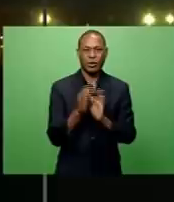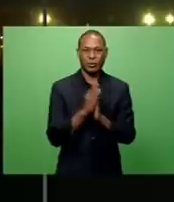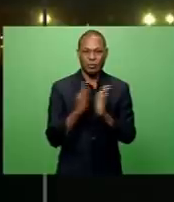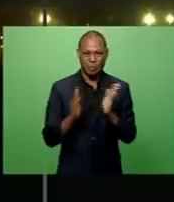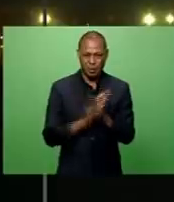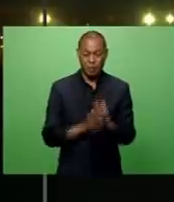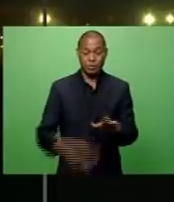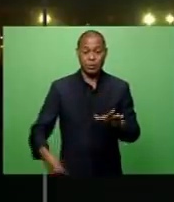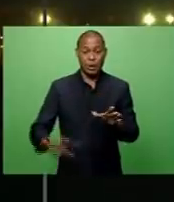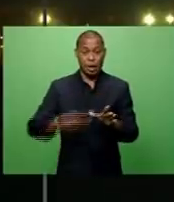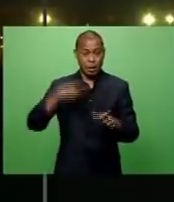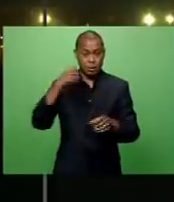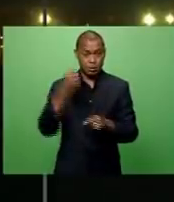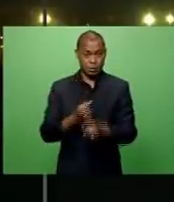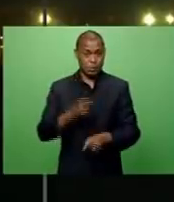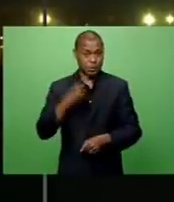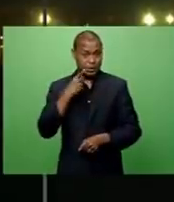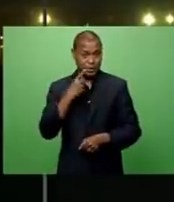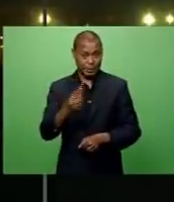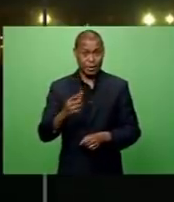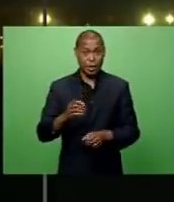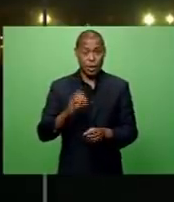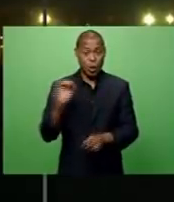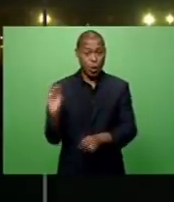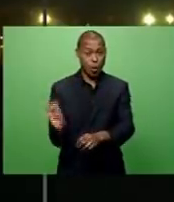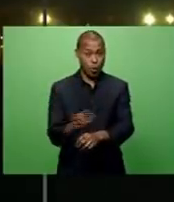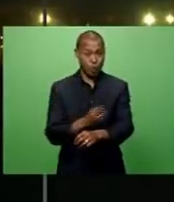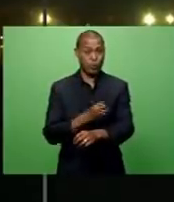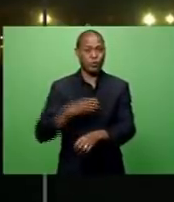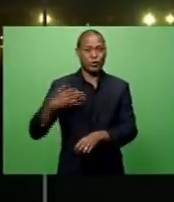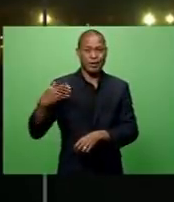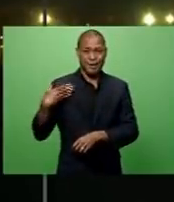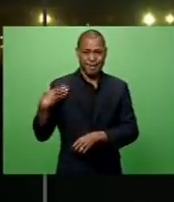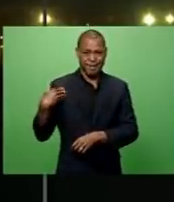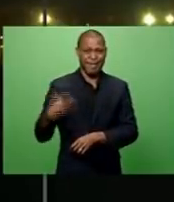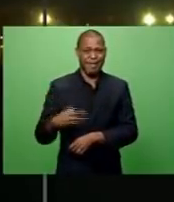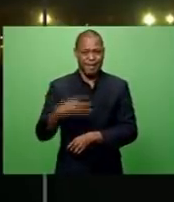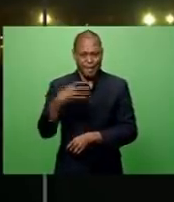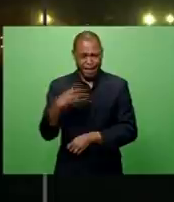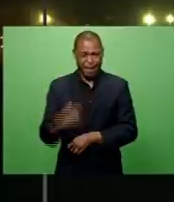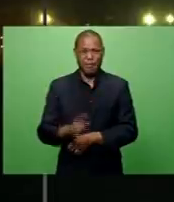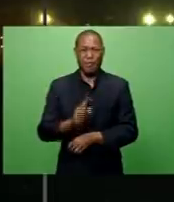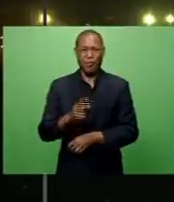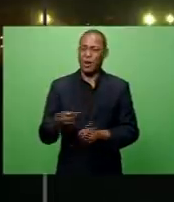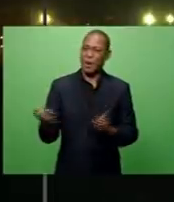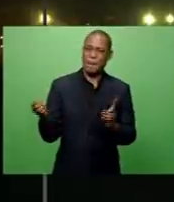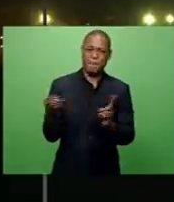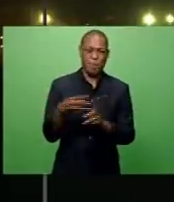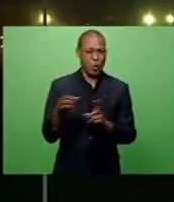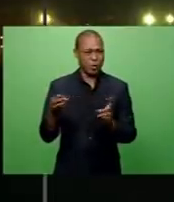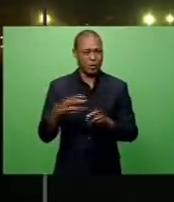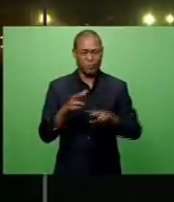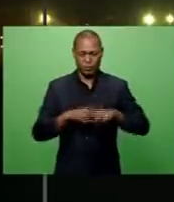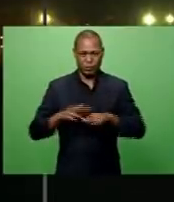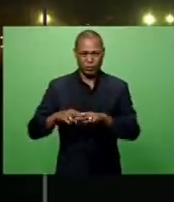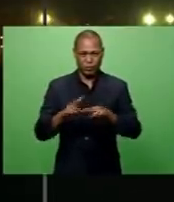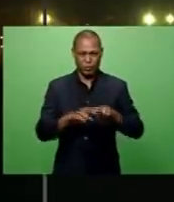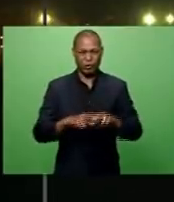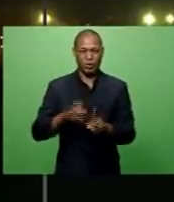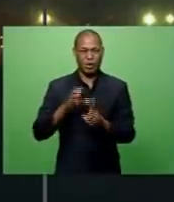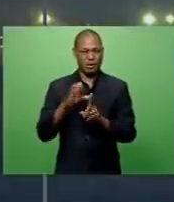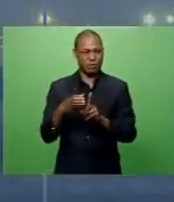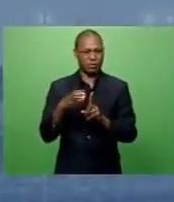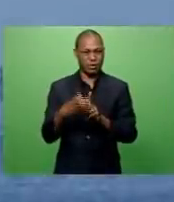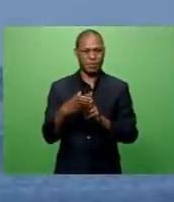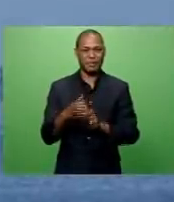Ayased Kayum said ocean health cannot be compromised as it's critical to the economy, Fijian livelihoods and culture. Kelly Vadala